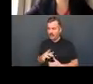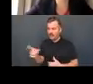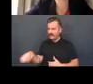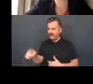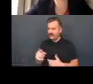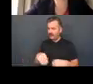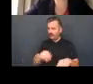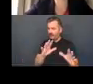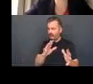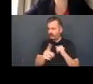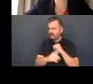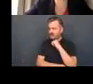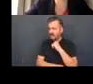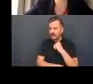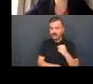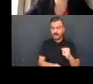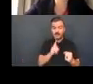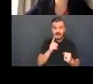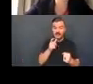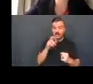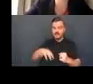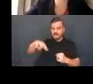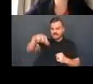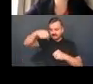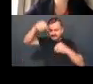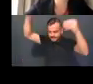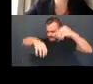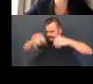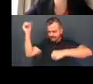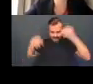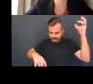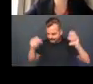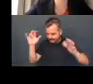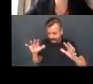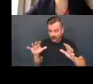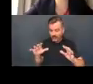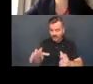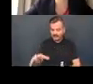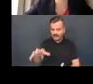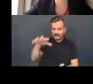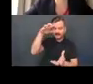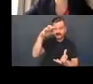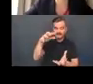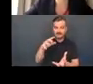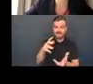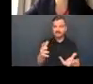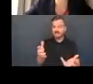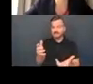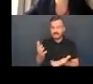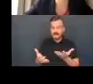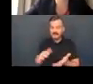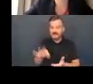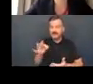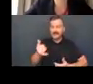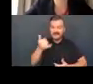really adventurous folks, they do all the dumpster diving and stuff like that and find, you know, phones and laptops